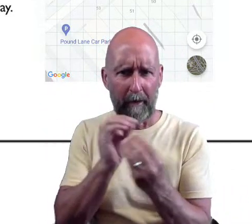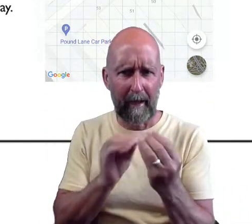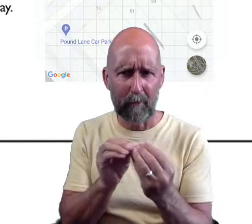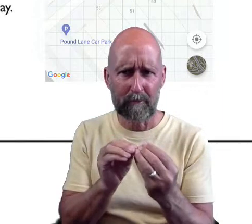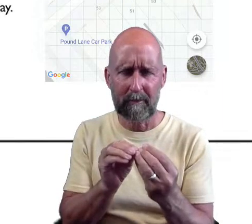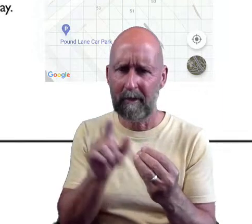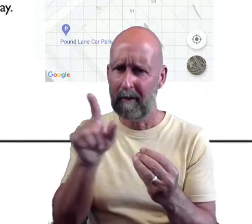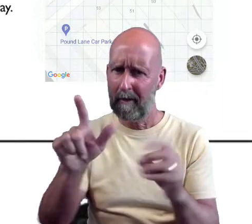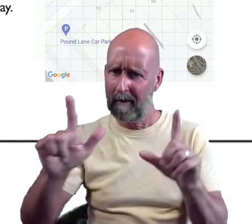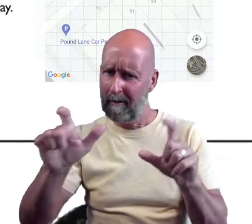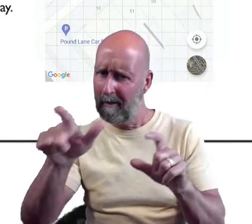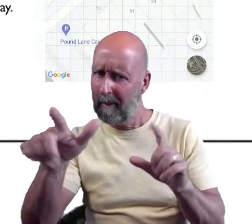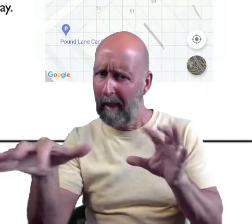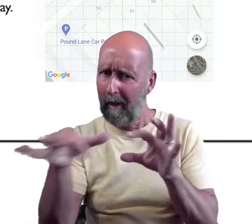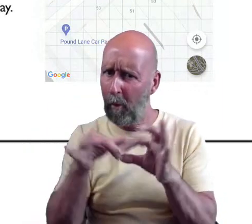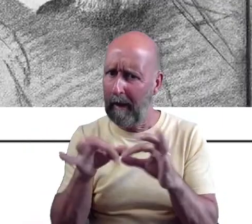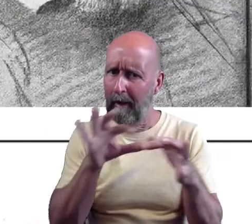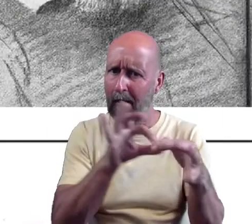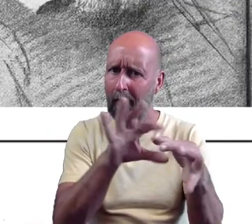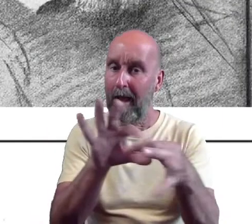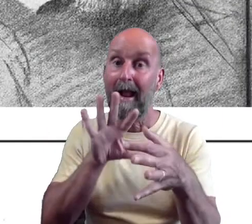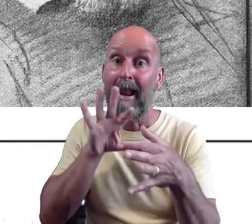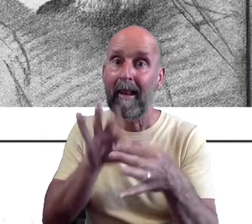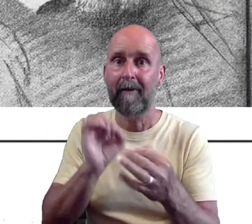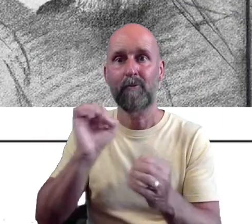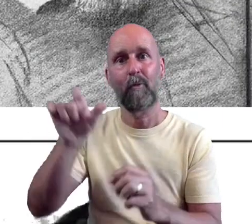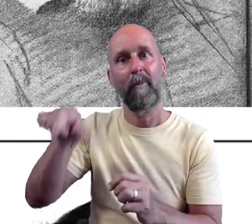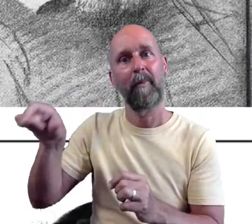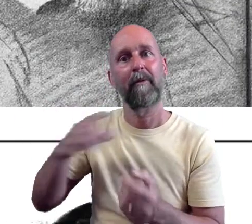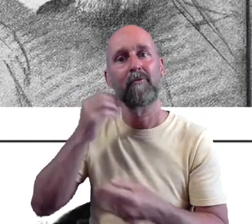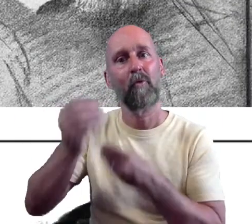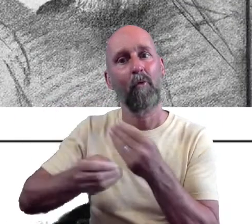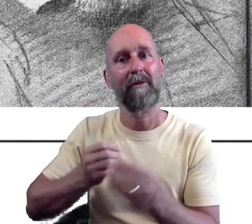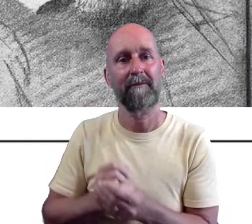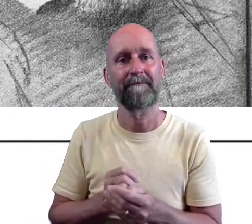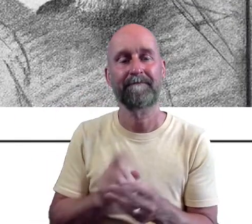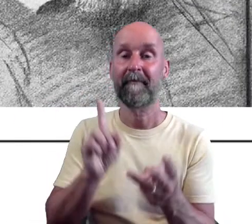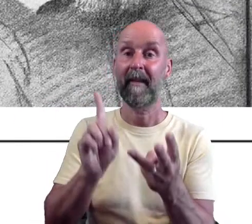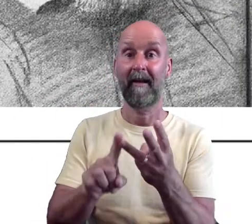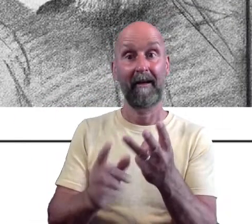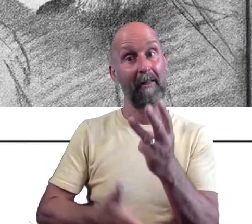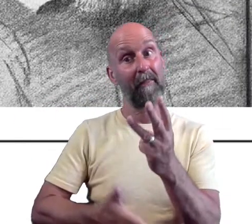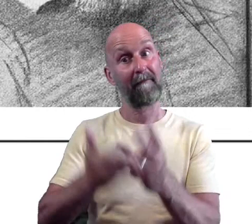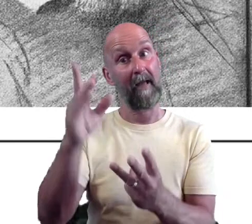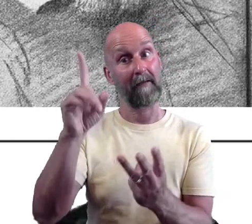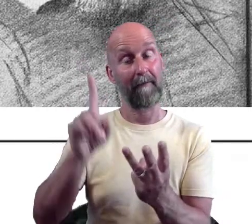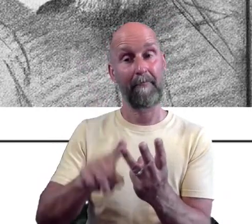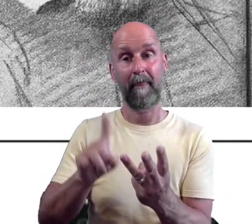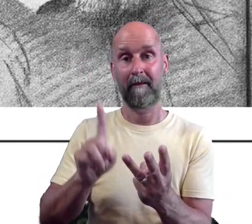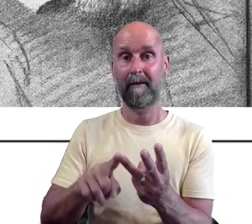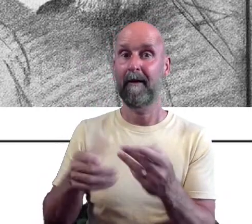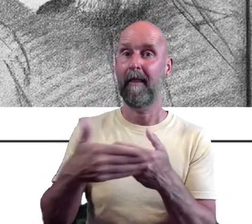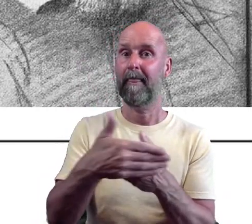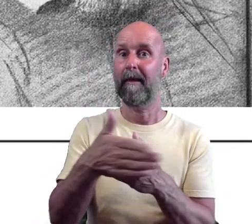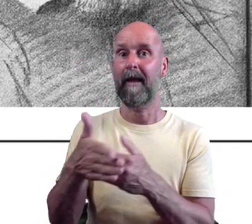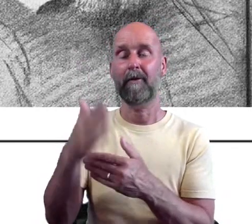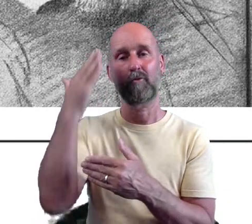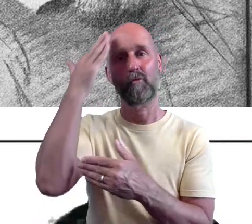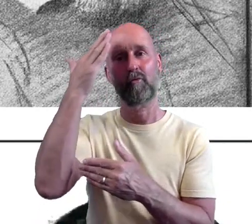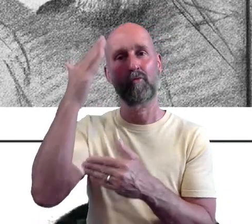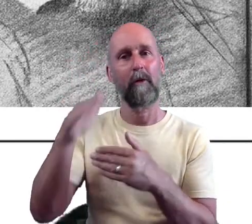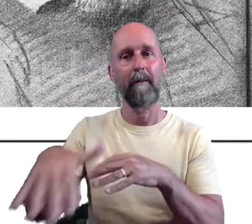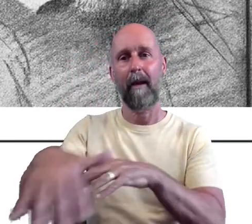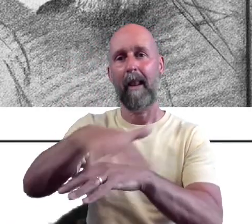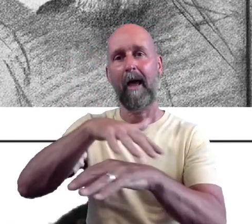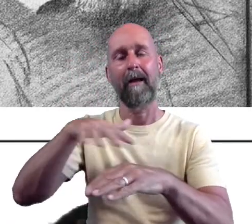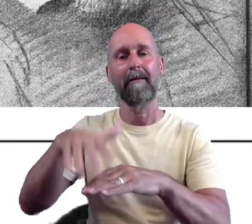locations associated with these stories. And then the final game is The Gates to Dreamland, which is an interactive audio walk